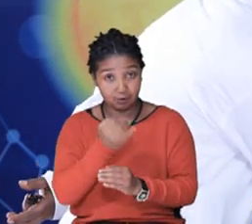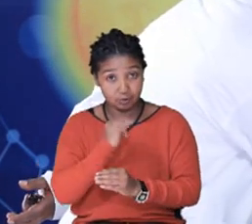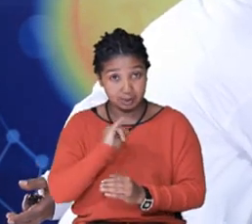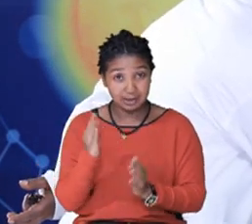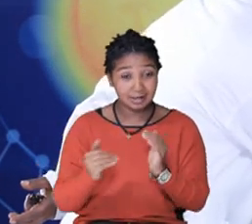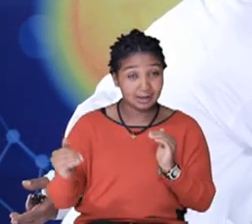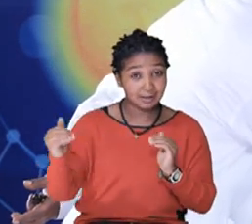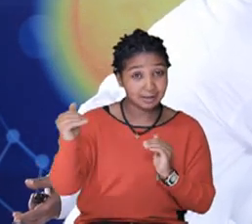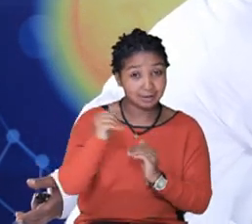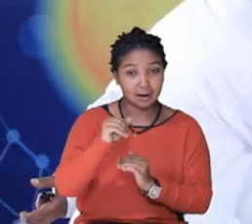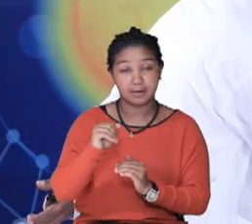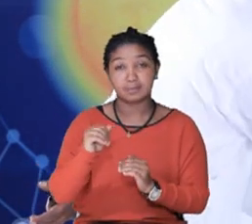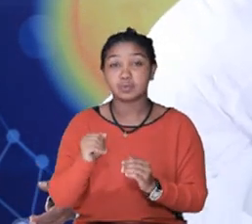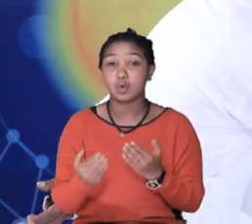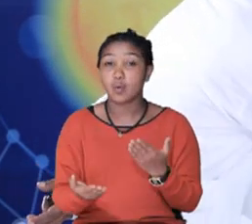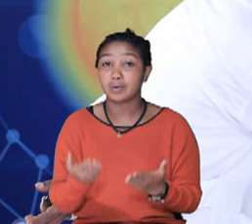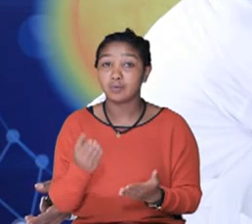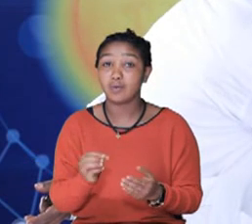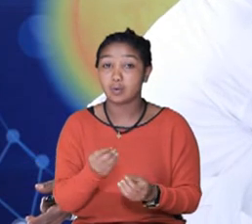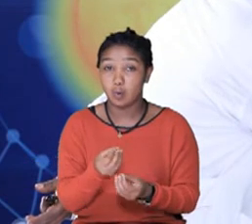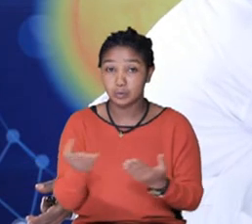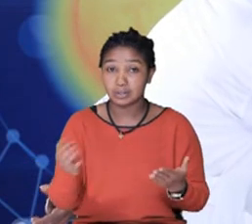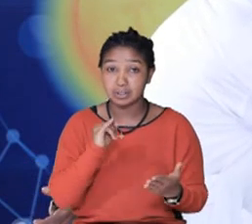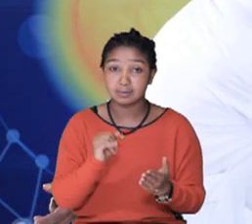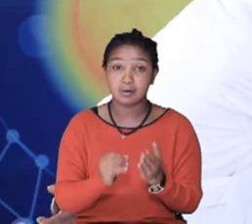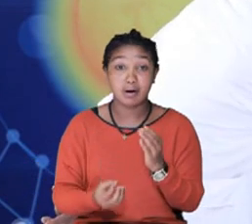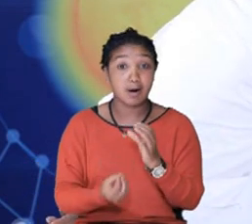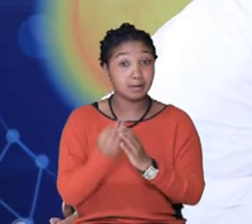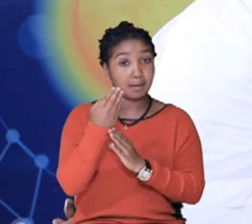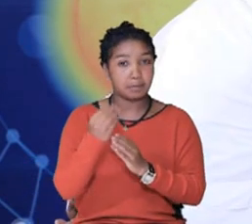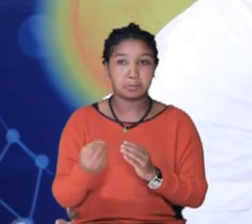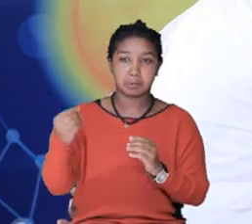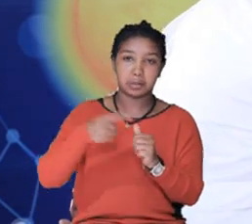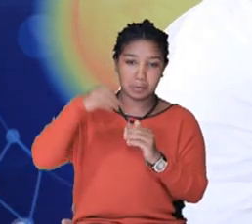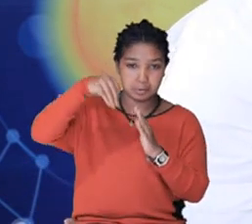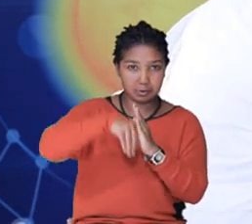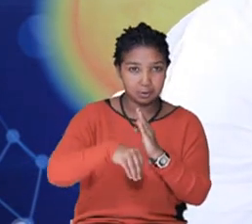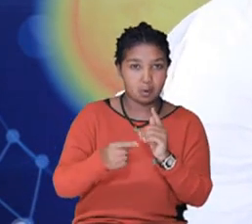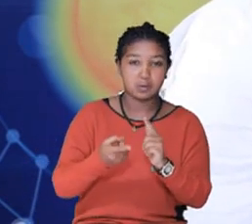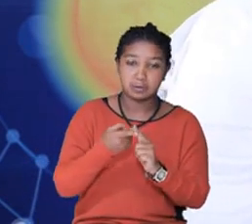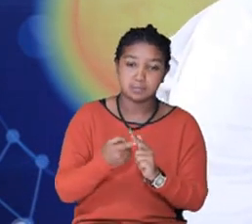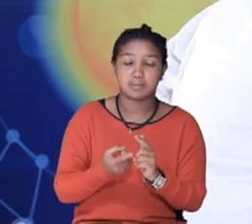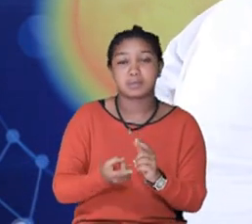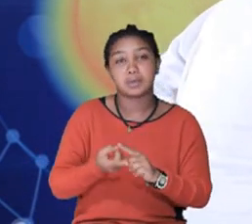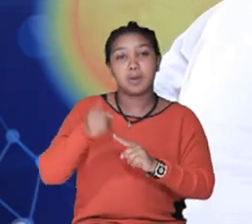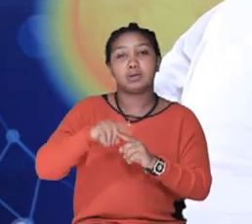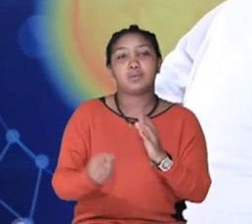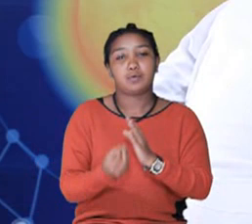force is greater than the weight of an object, it rises up, rising up.